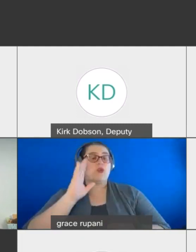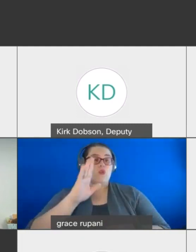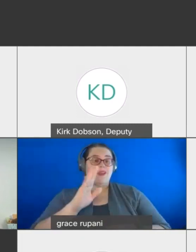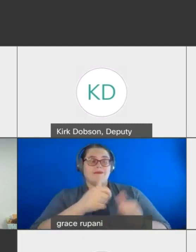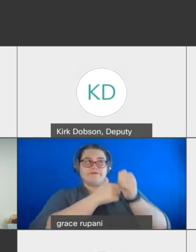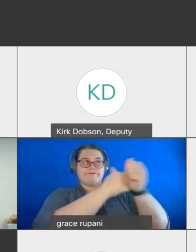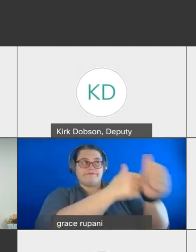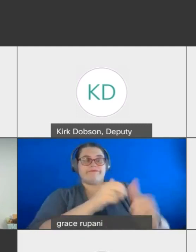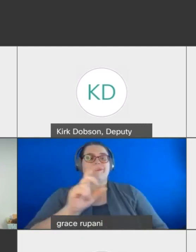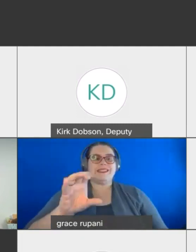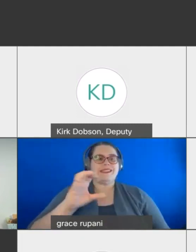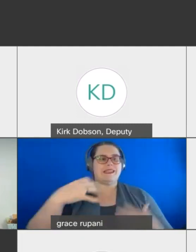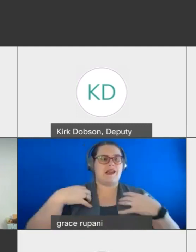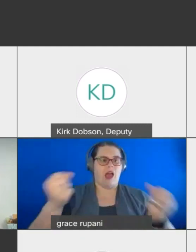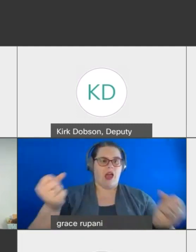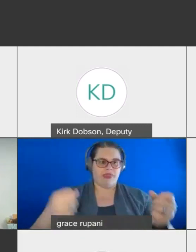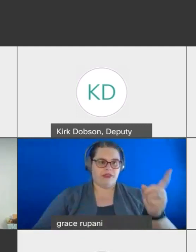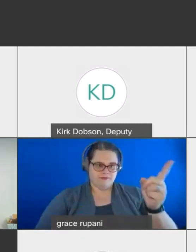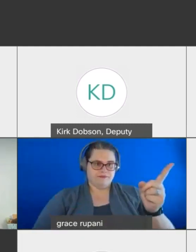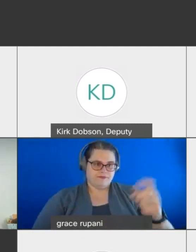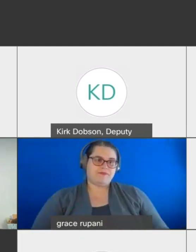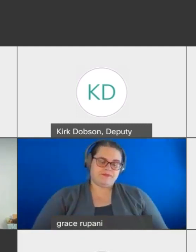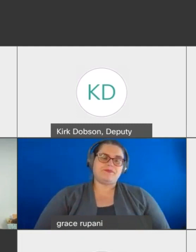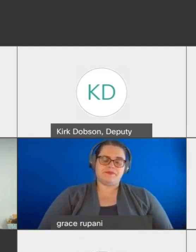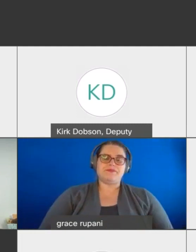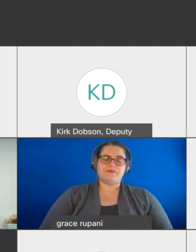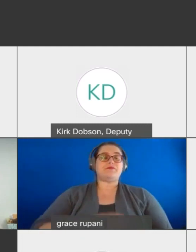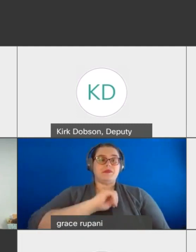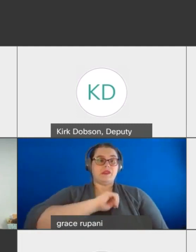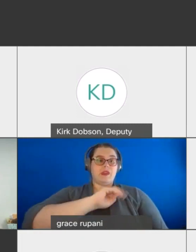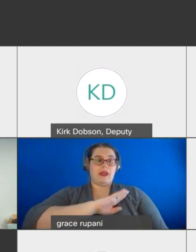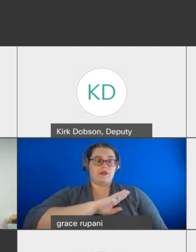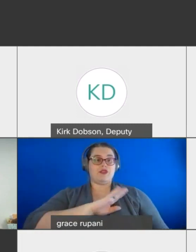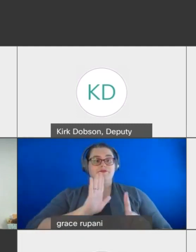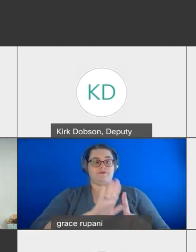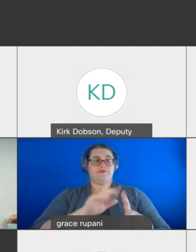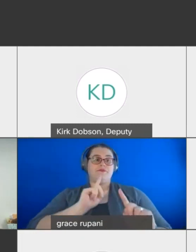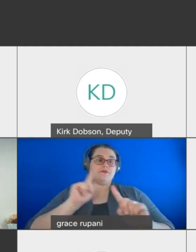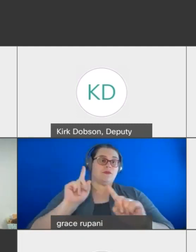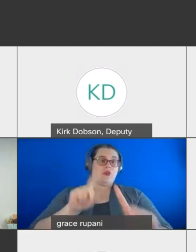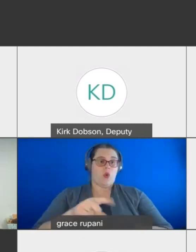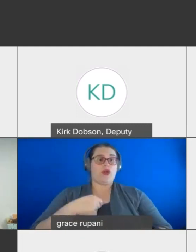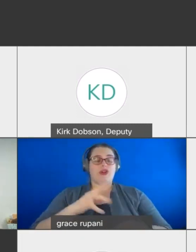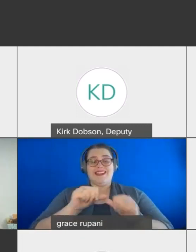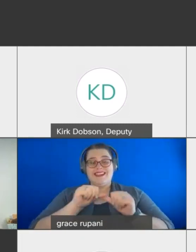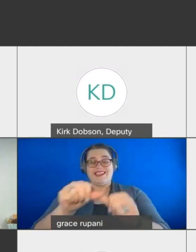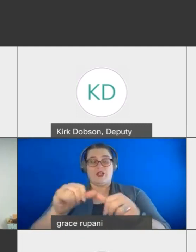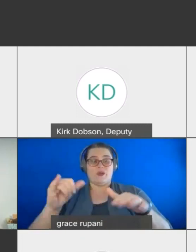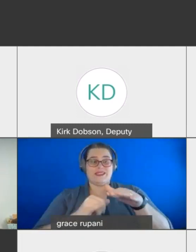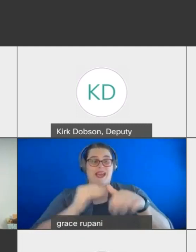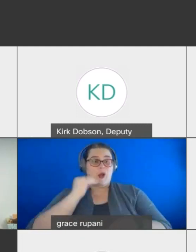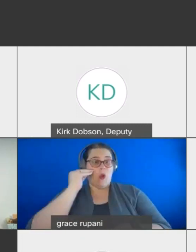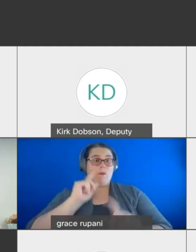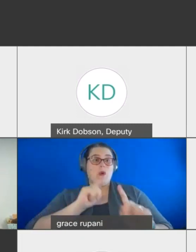So the section of the mayor's order that continued the stay-at-home order was